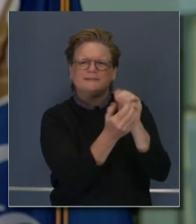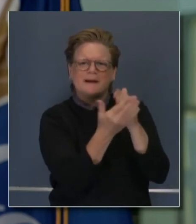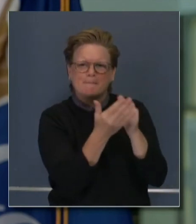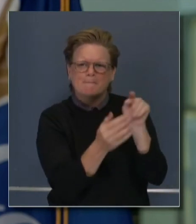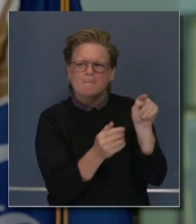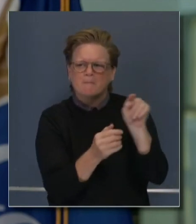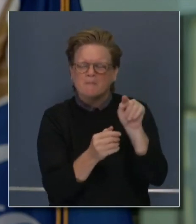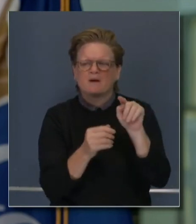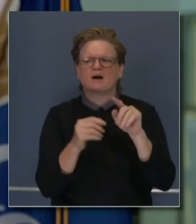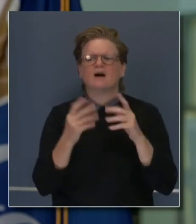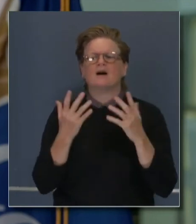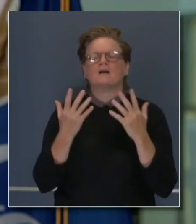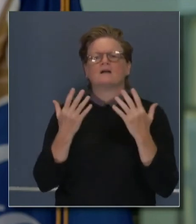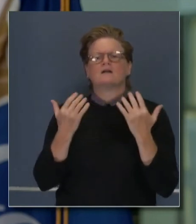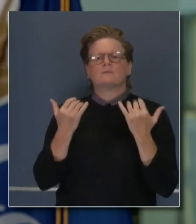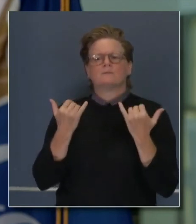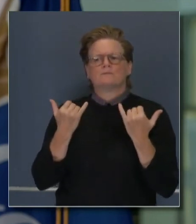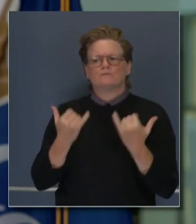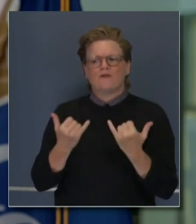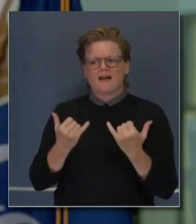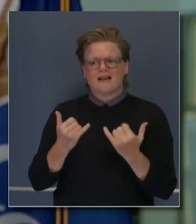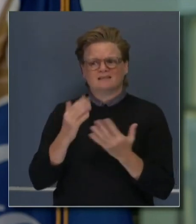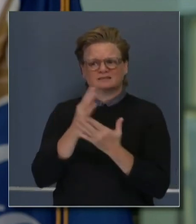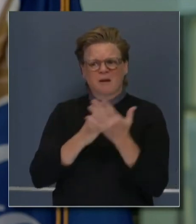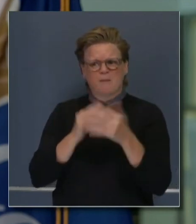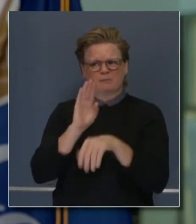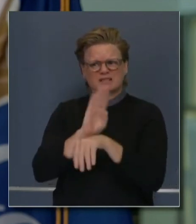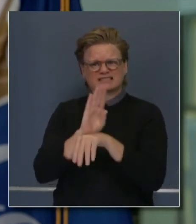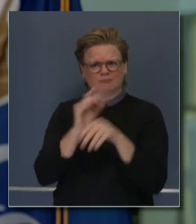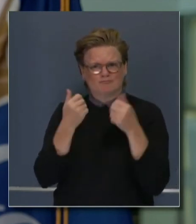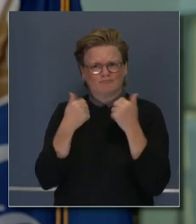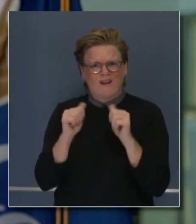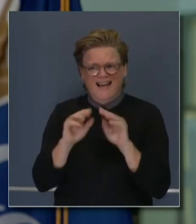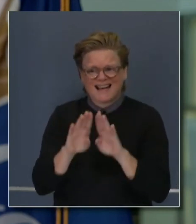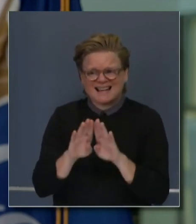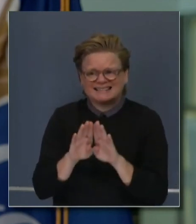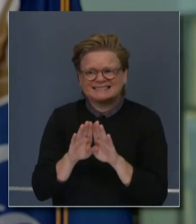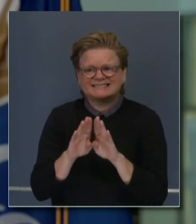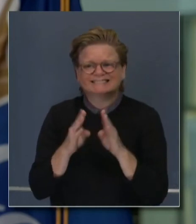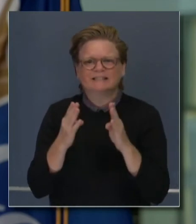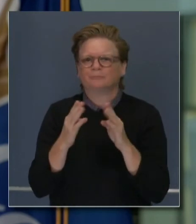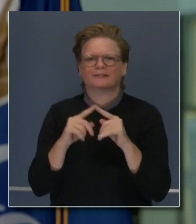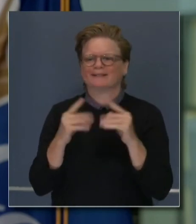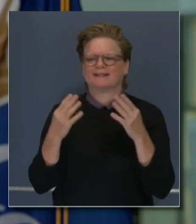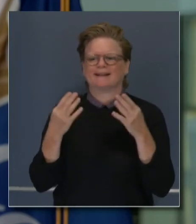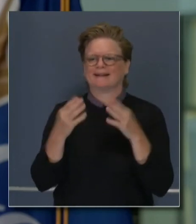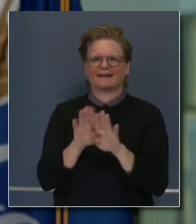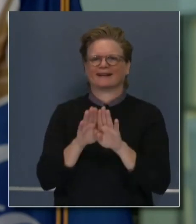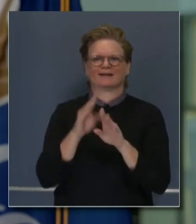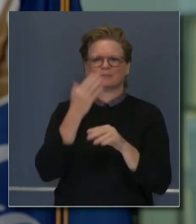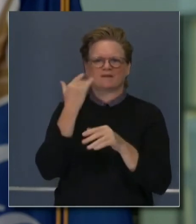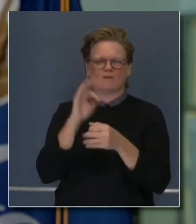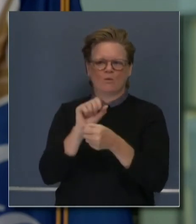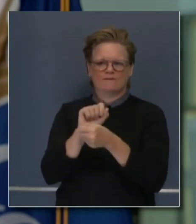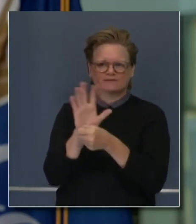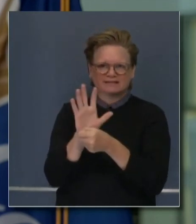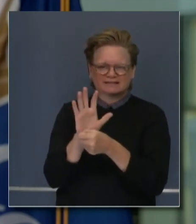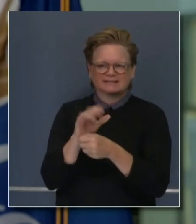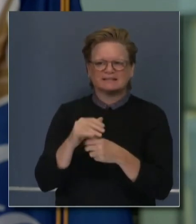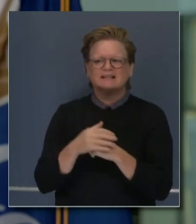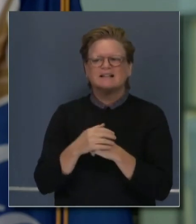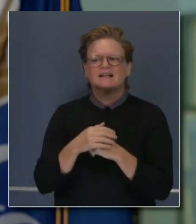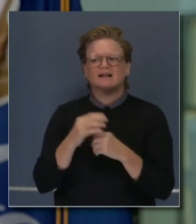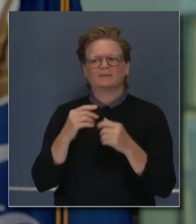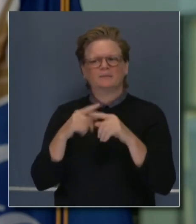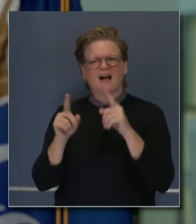reopen even as the COVID epidemic moves on, and then you've got protesters that come in. So that wondering if you could weigh